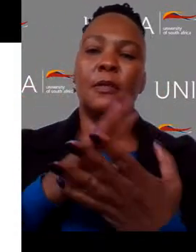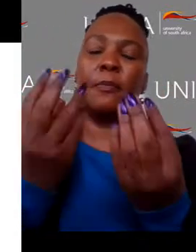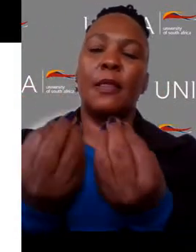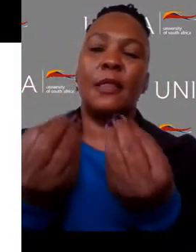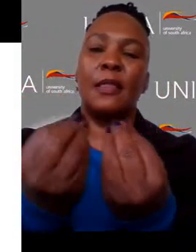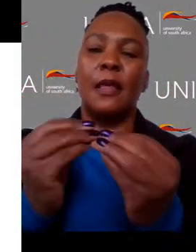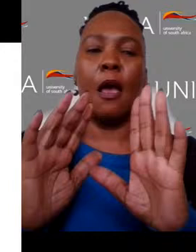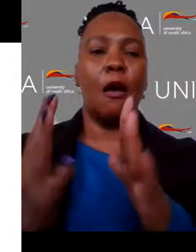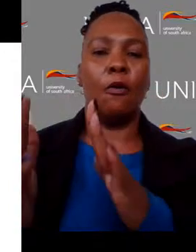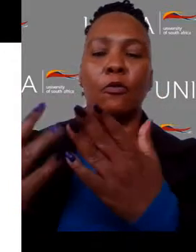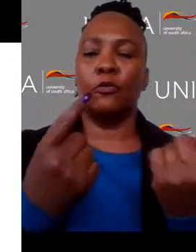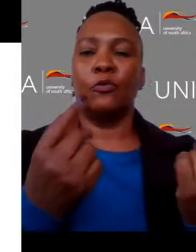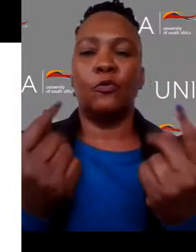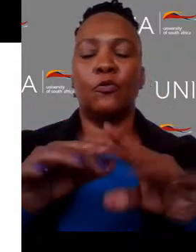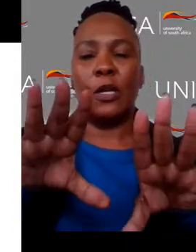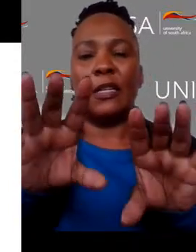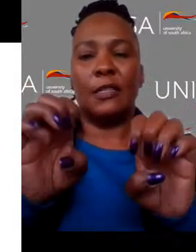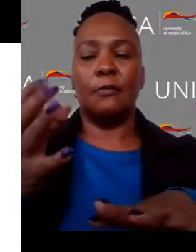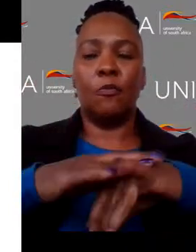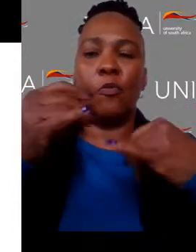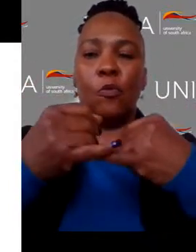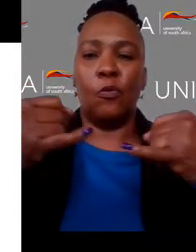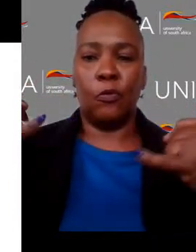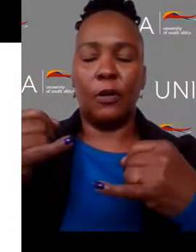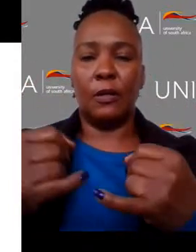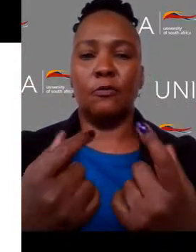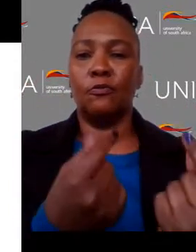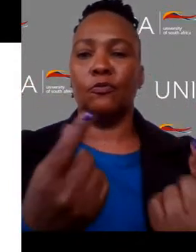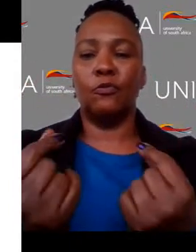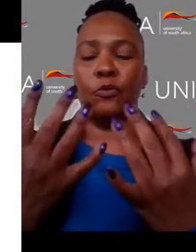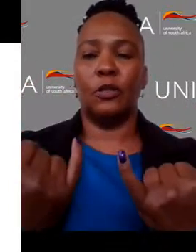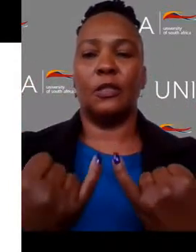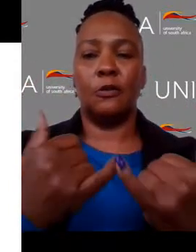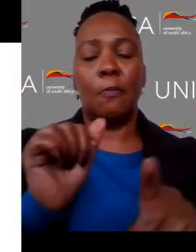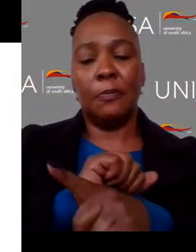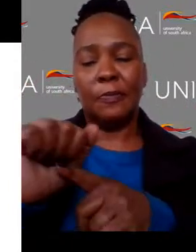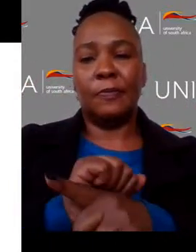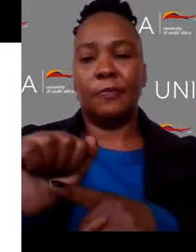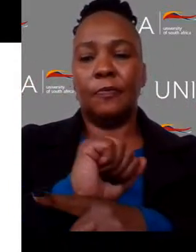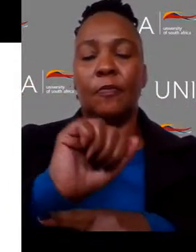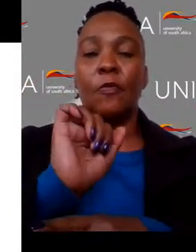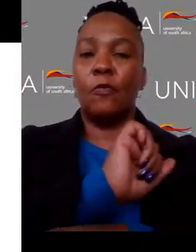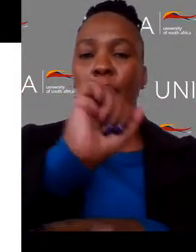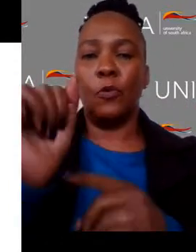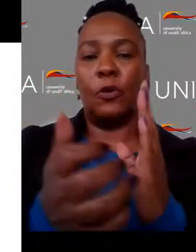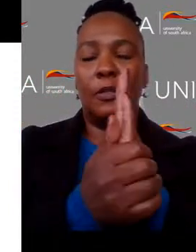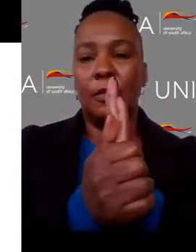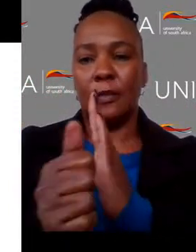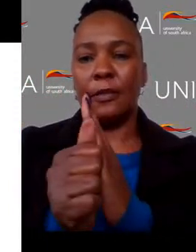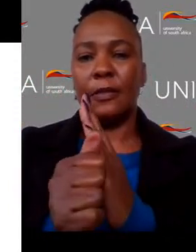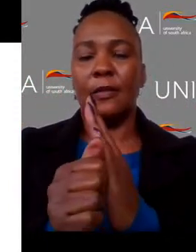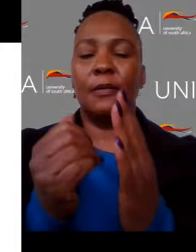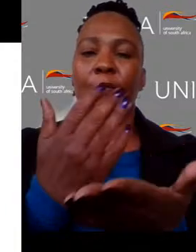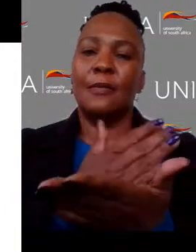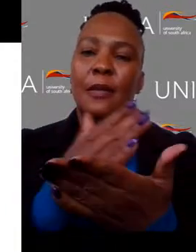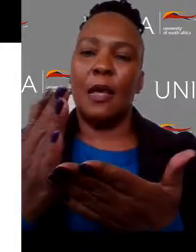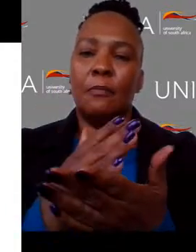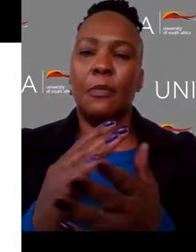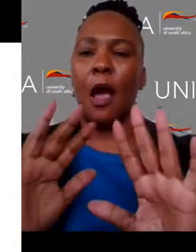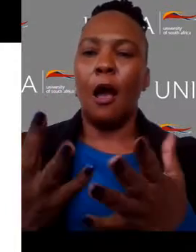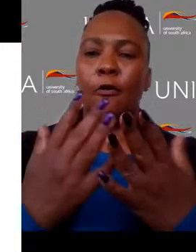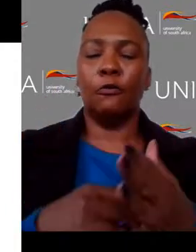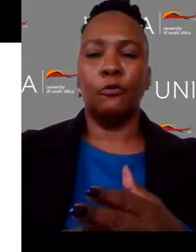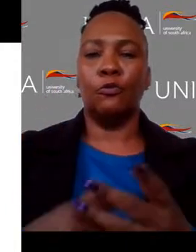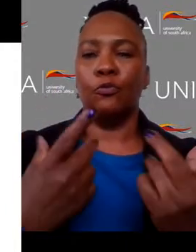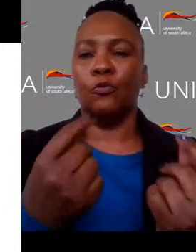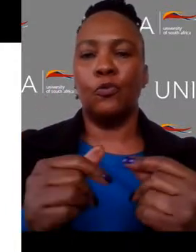like how to do your exams online, which you're here to do today. You are practicing your skills. But others might include how to do academic